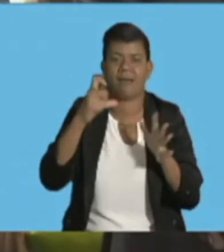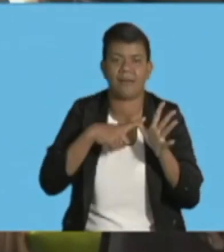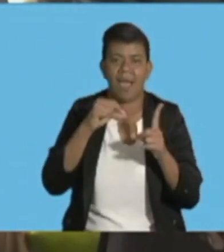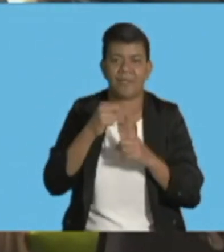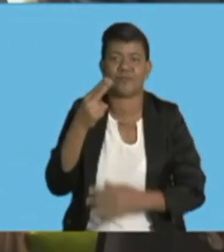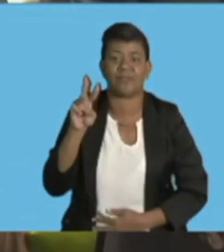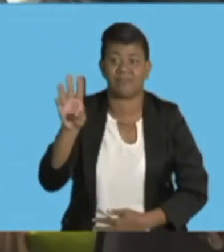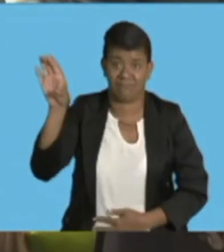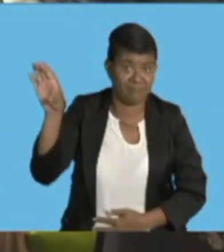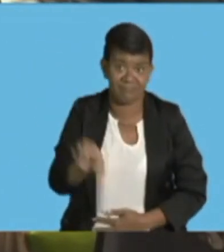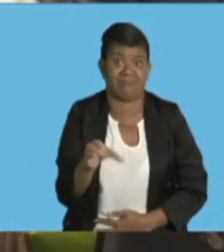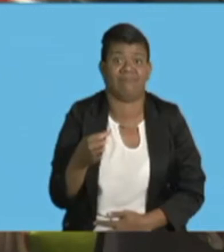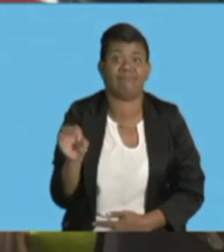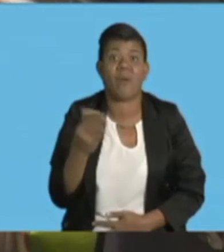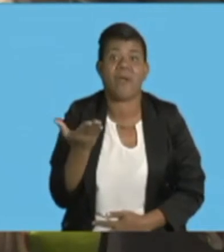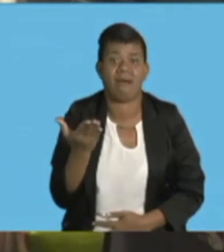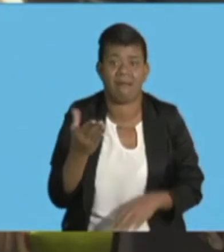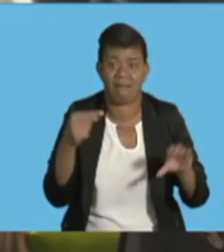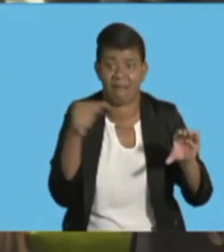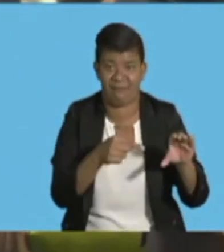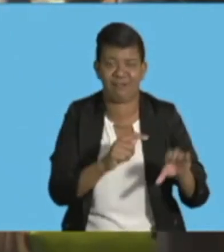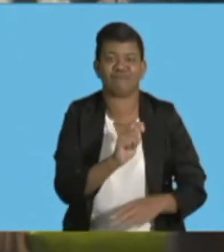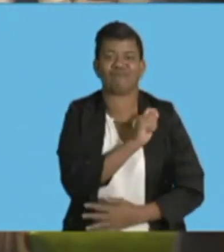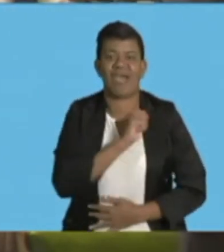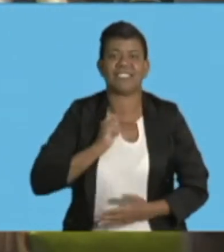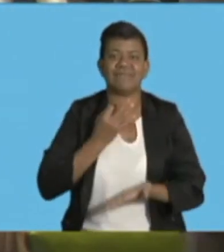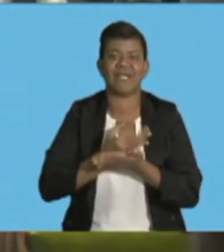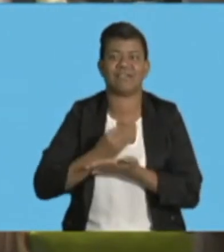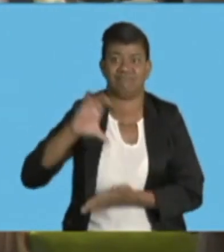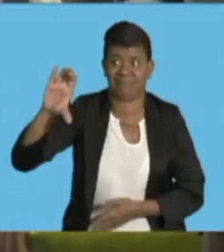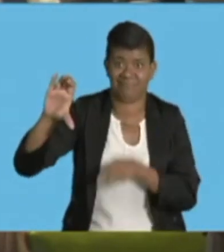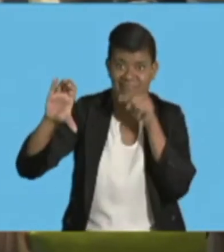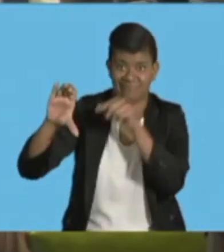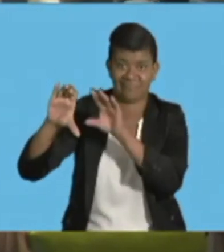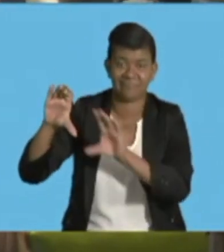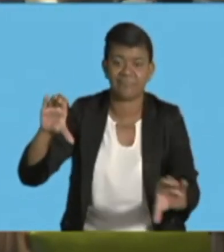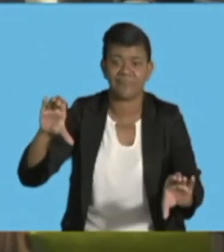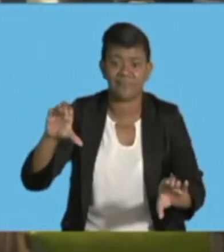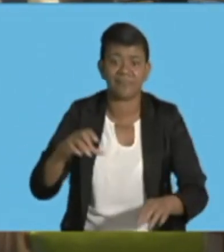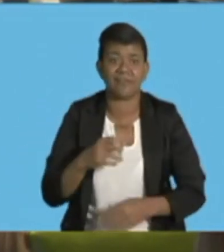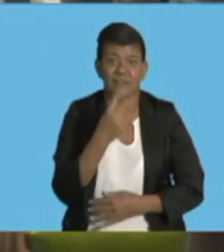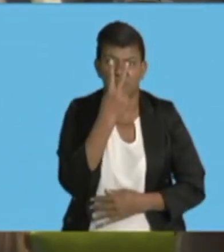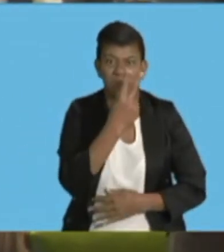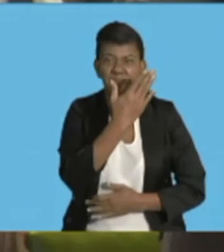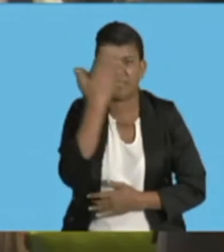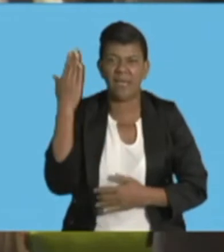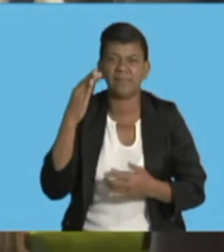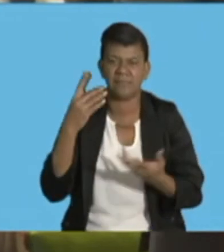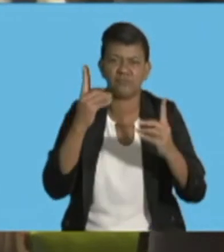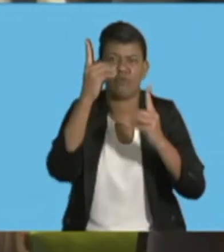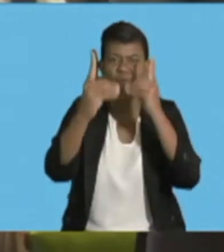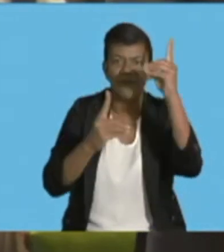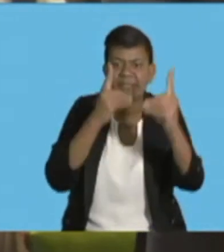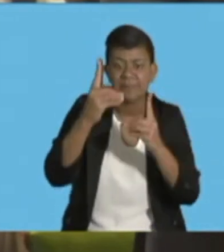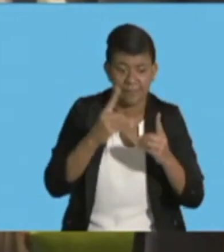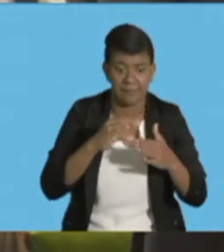is coming through the trust funds. Mr. Speaker, sir, following the two-day CAP conference, leaders and high-level representatives from the Pacific